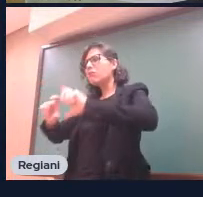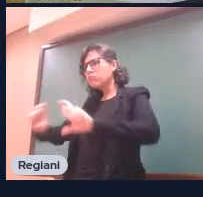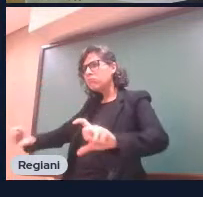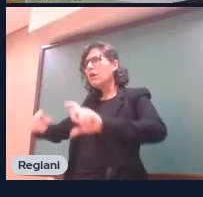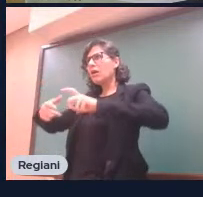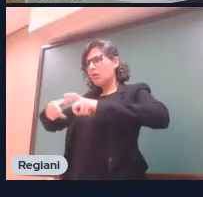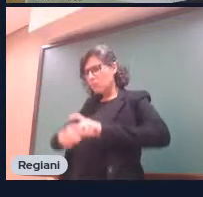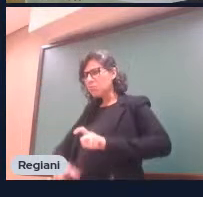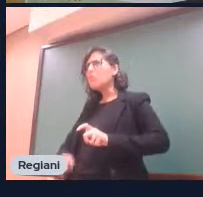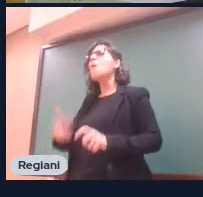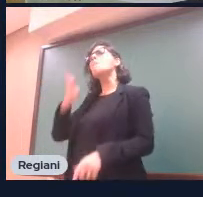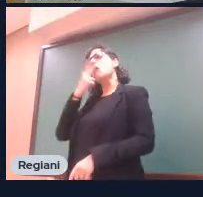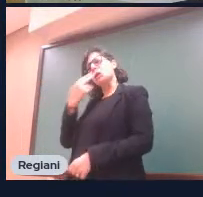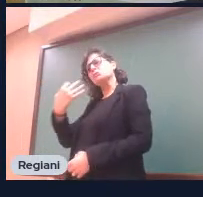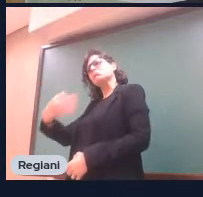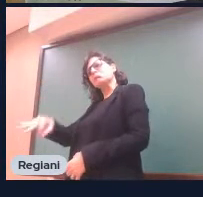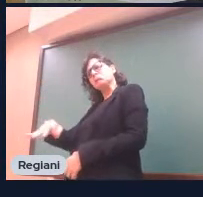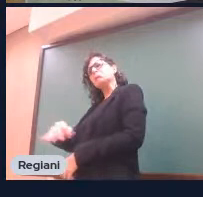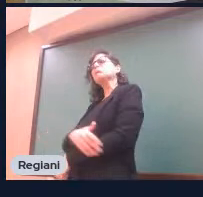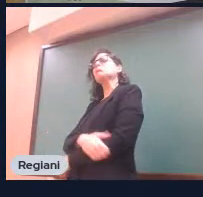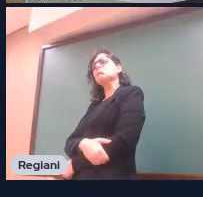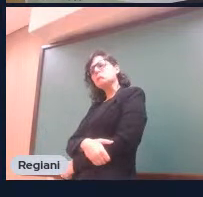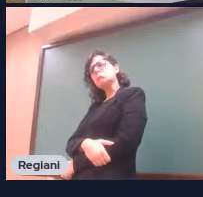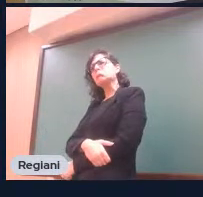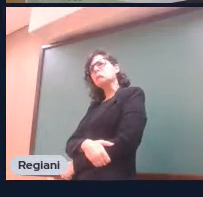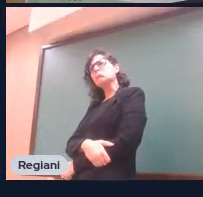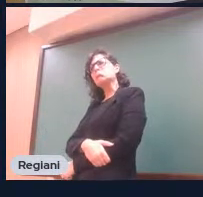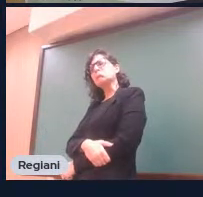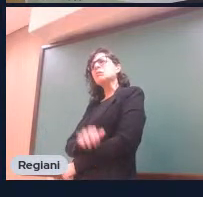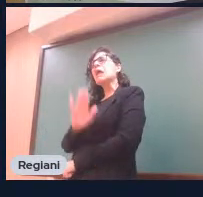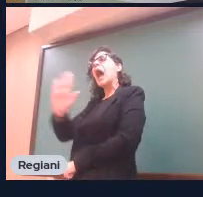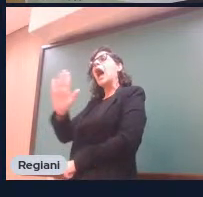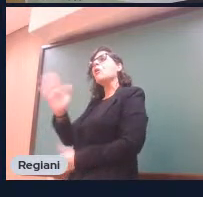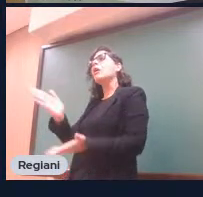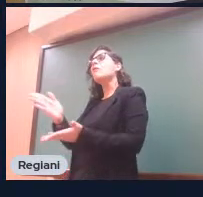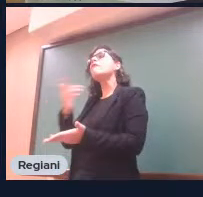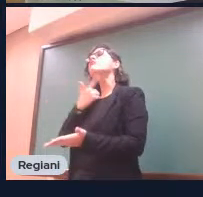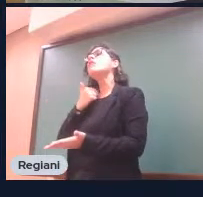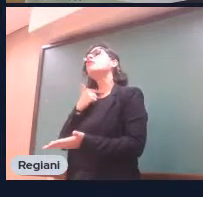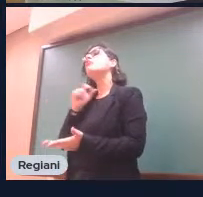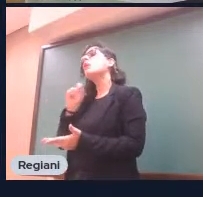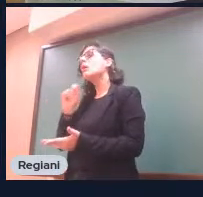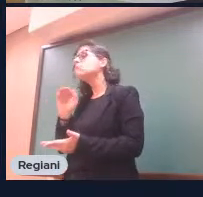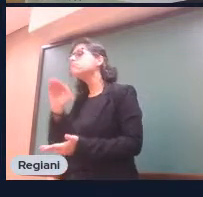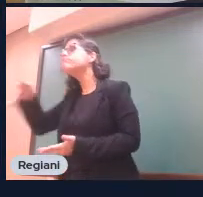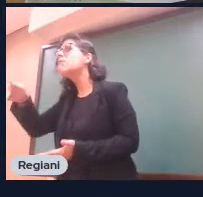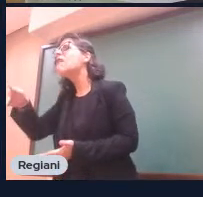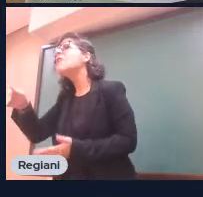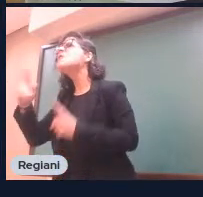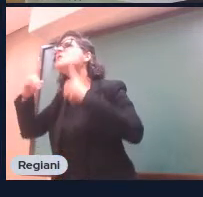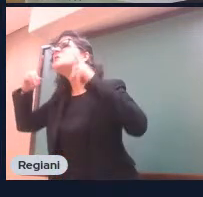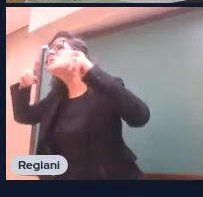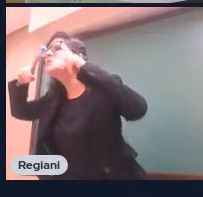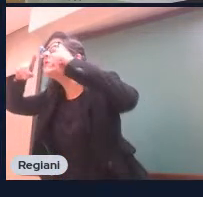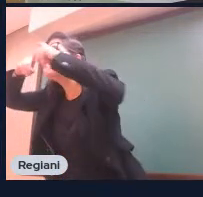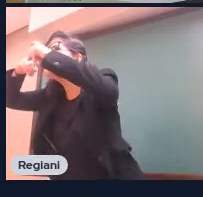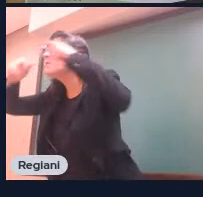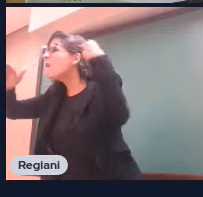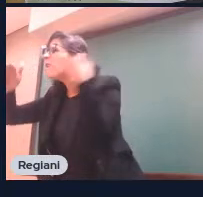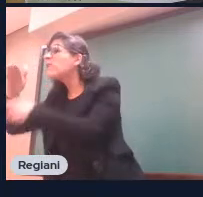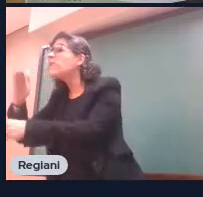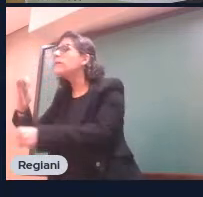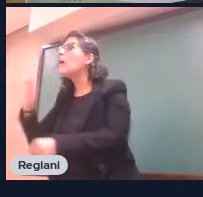looks convincing. Now I want to move to what is really difficult. Give me a